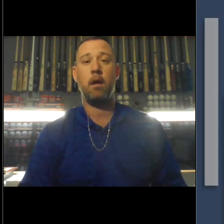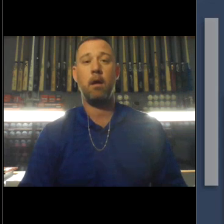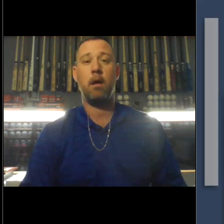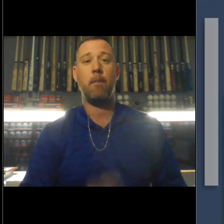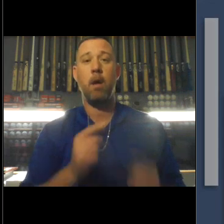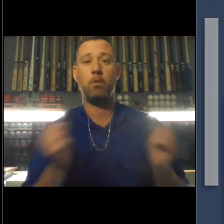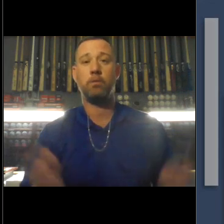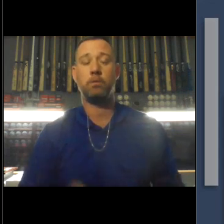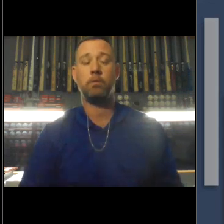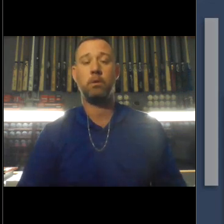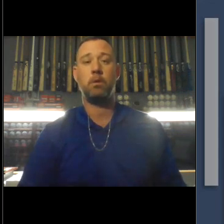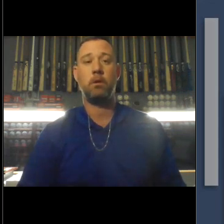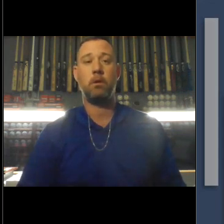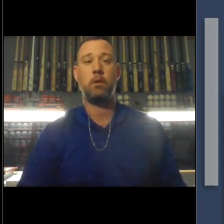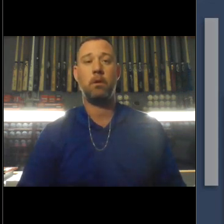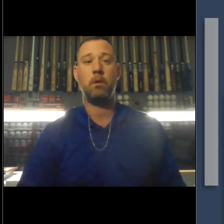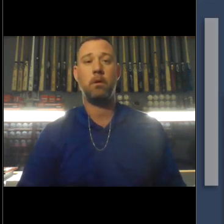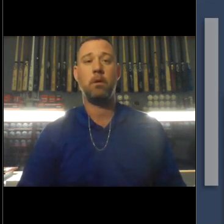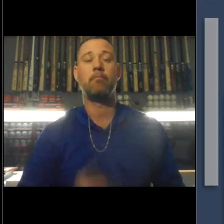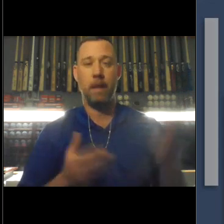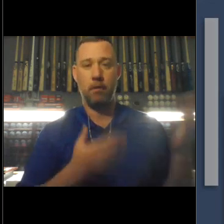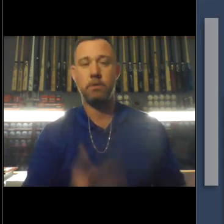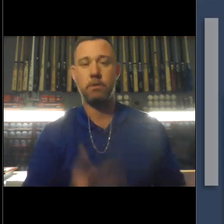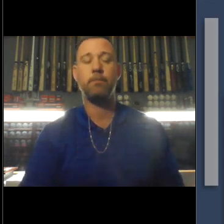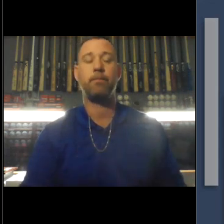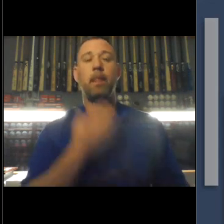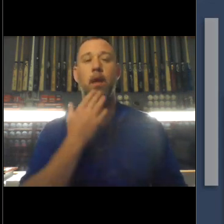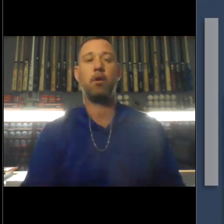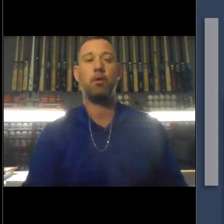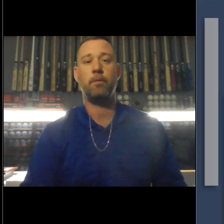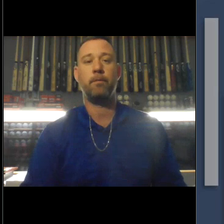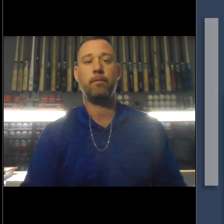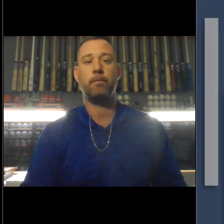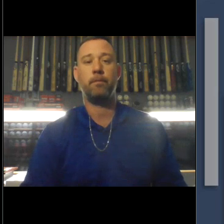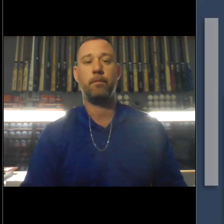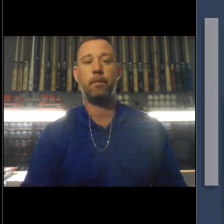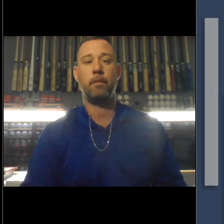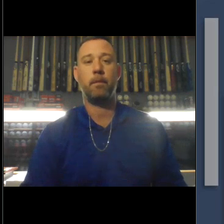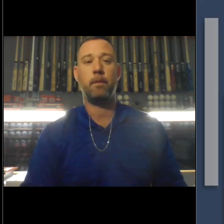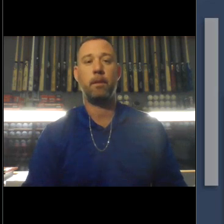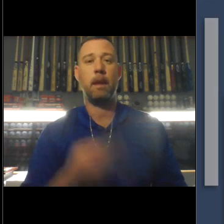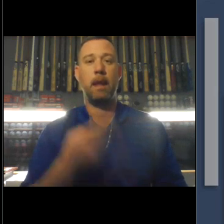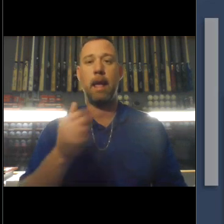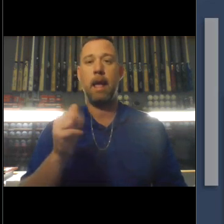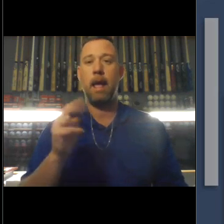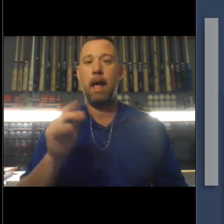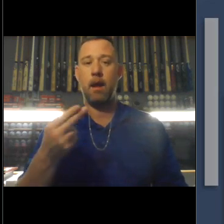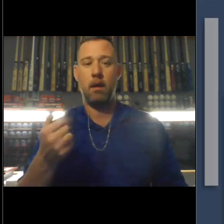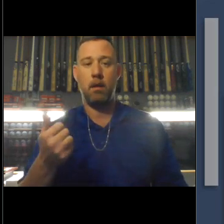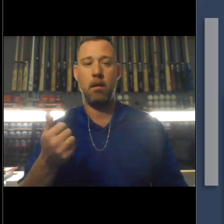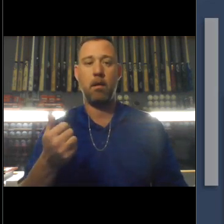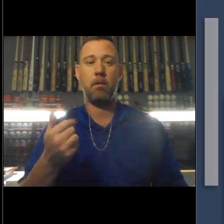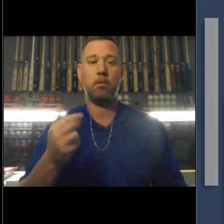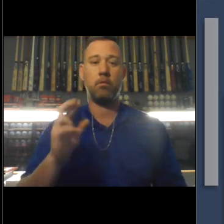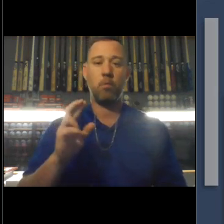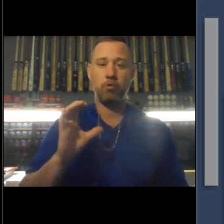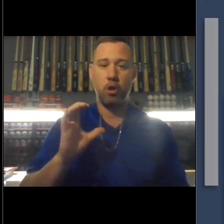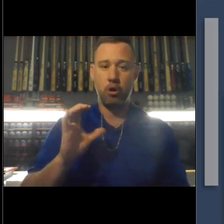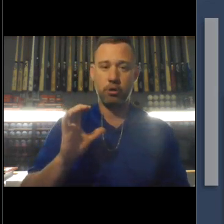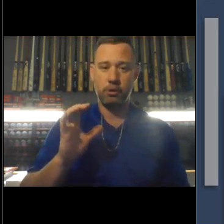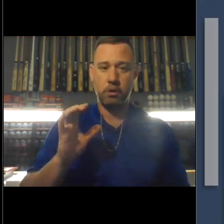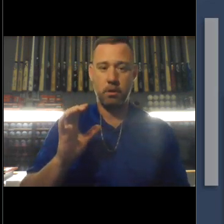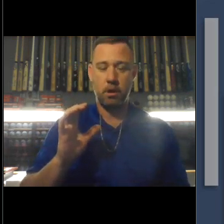Opposed? Motion carries. Thank you, Lori. Hannah, Road Charge Technical Advisory Committee